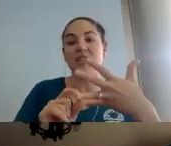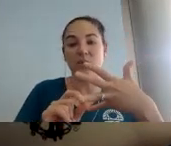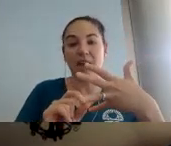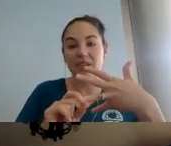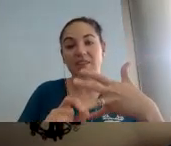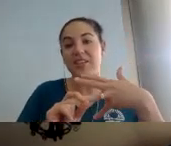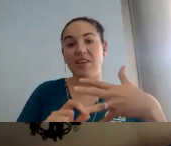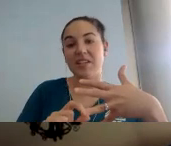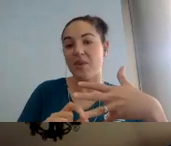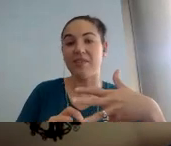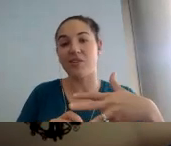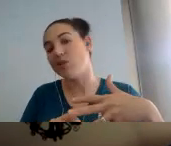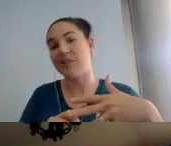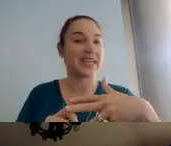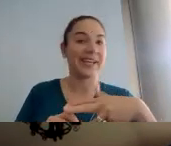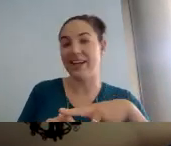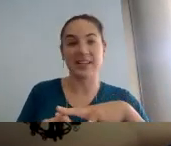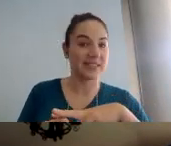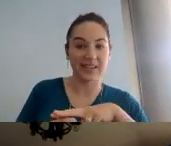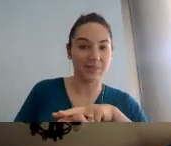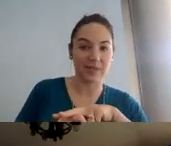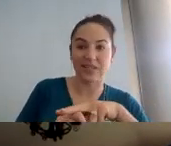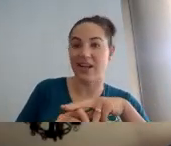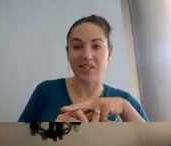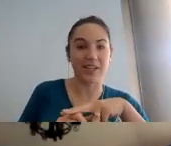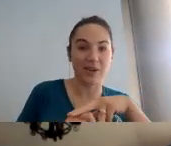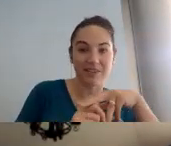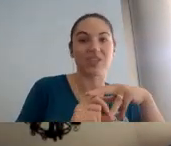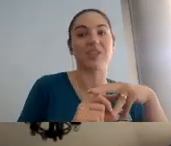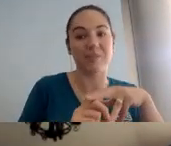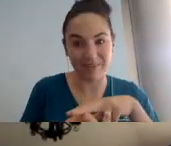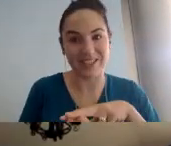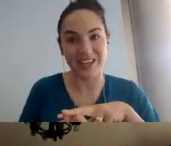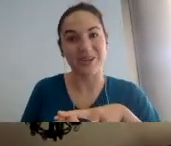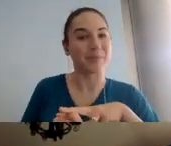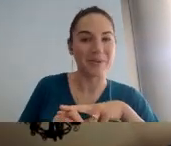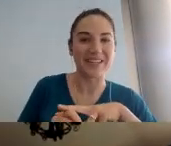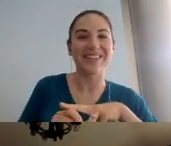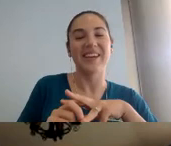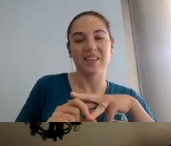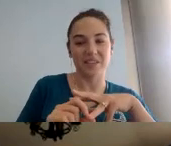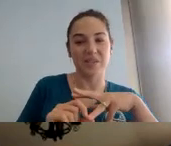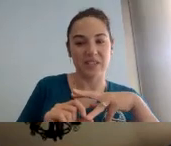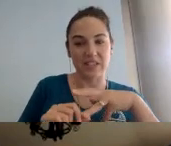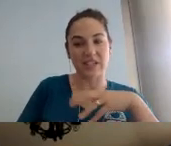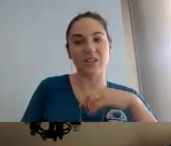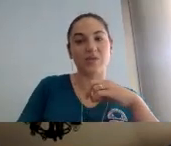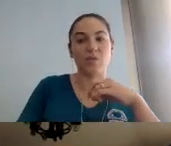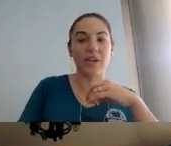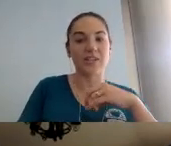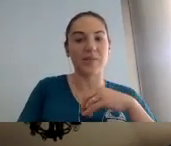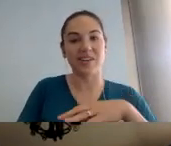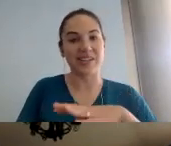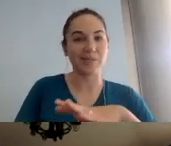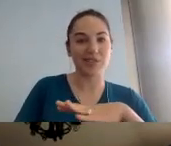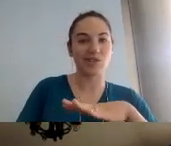save it as a draft. And if I save it as a draft, students cannot see it. It's not until I go in and officially assign it or post it that students can see it. So if you're